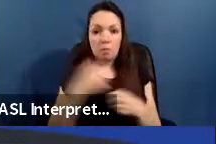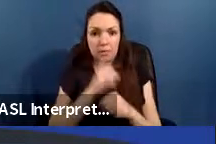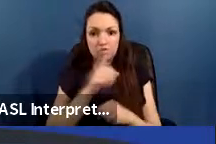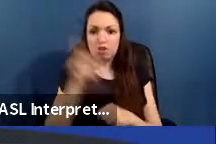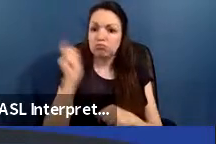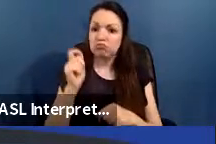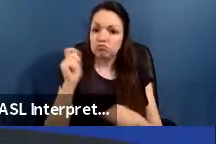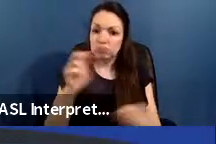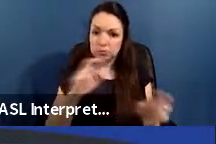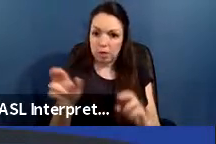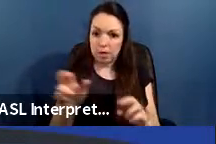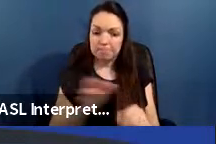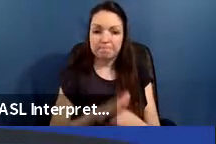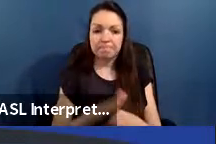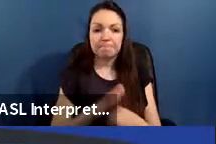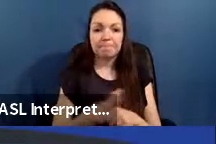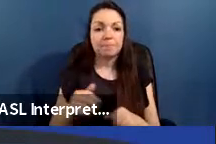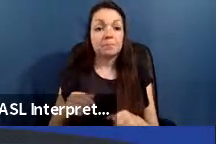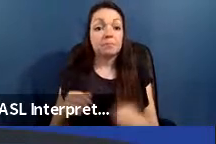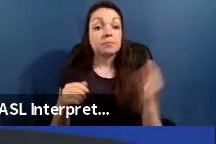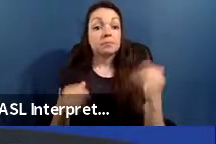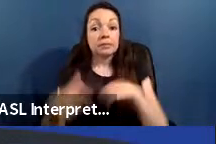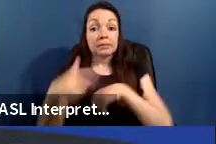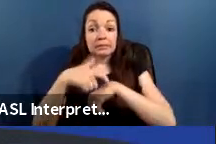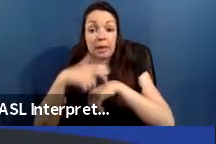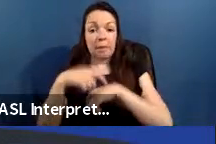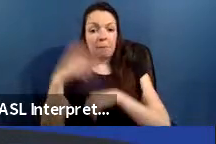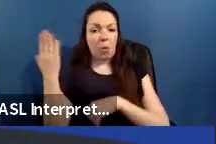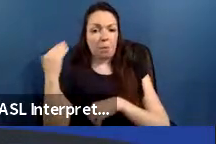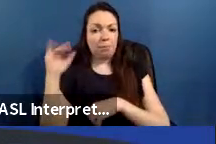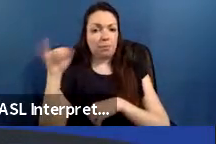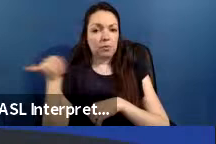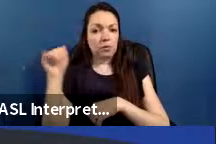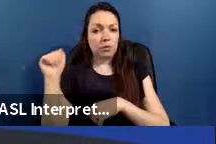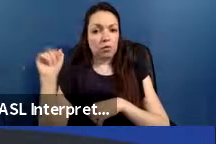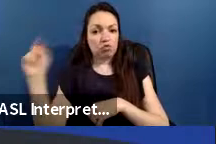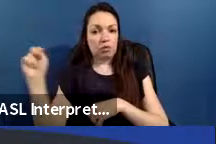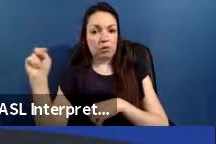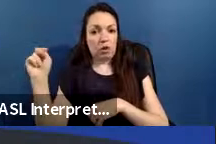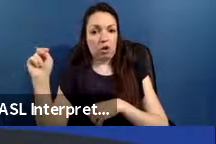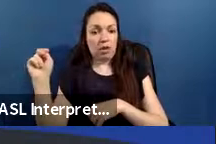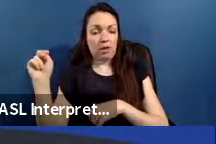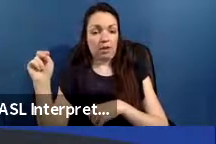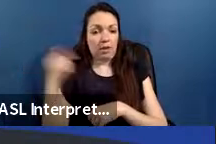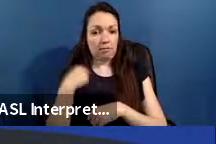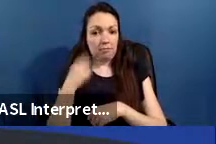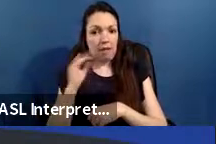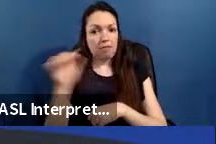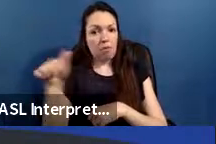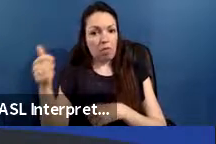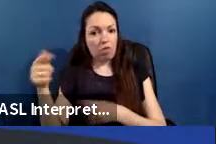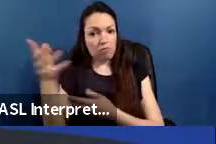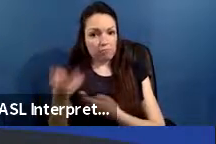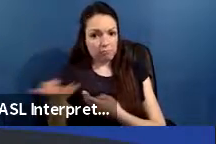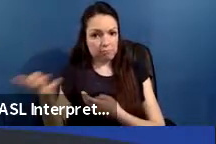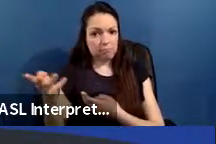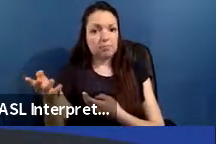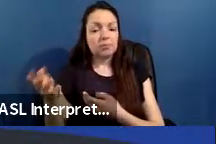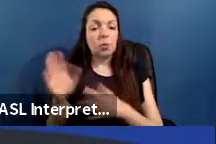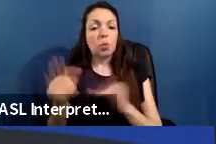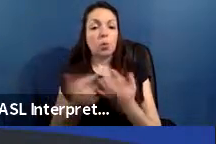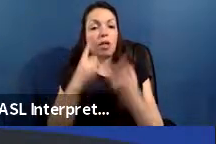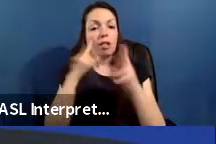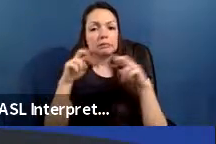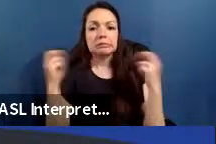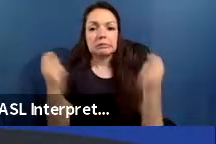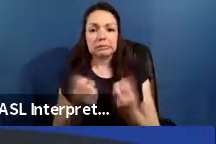Here's our timeline. So back in January, myself and the folks who I introduced you to, we sat around a virtual table and we talked about what did we